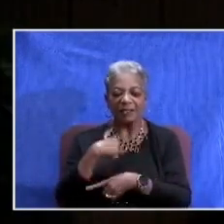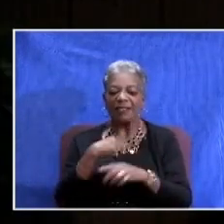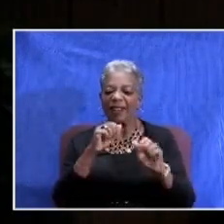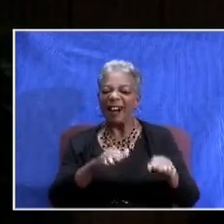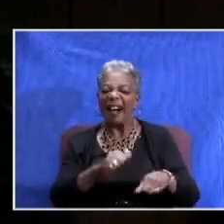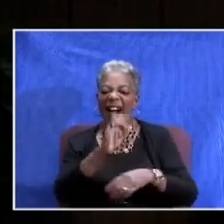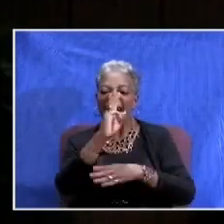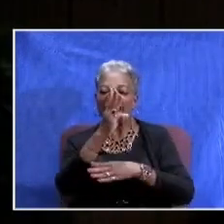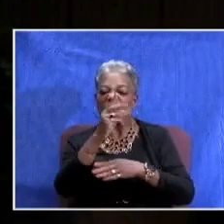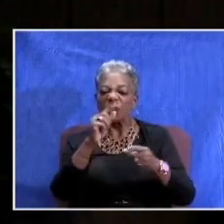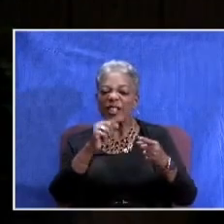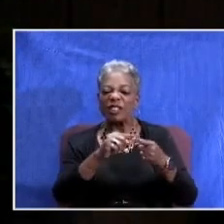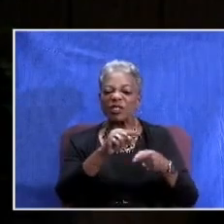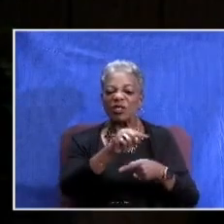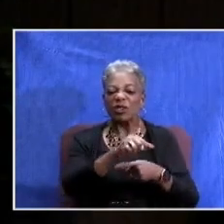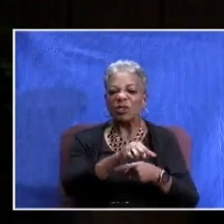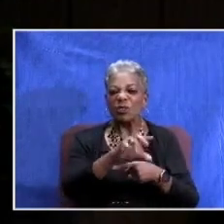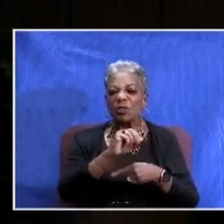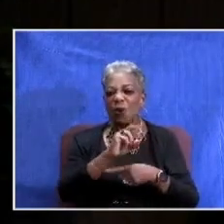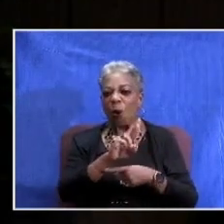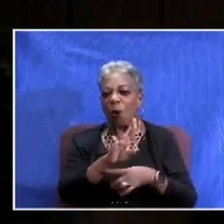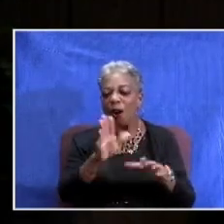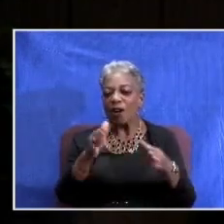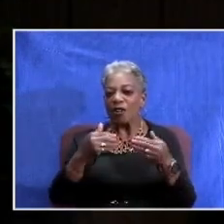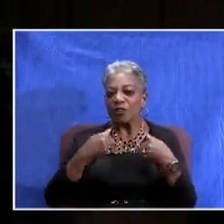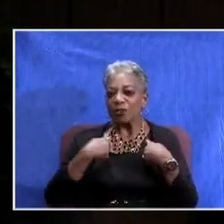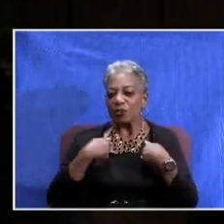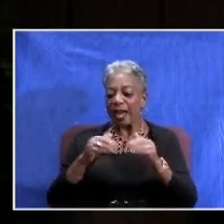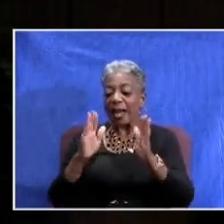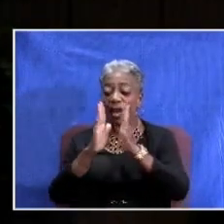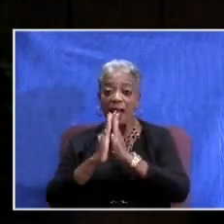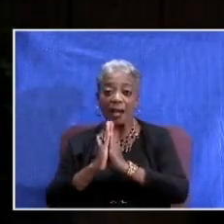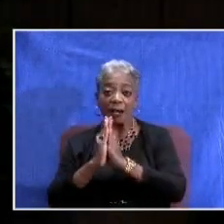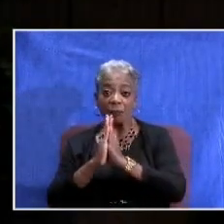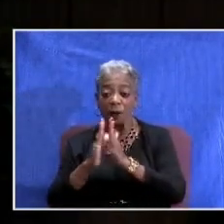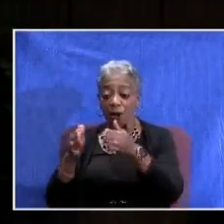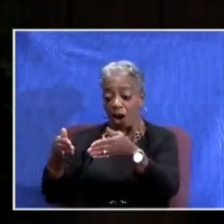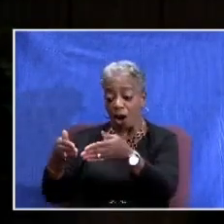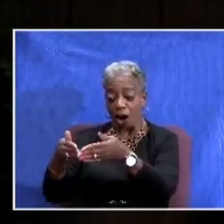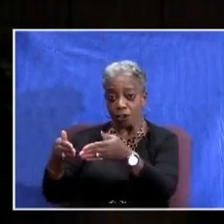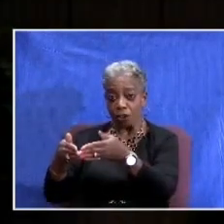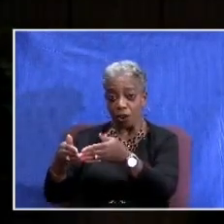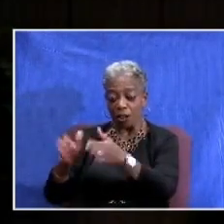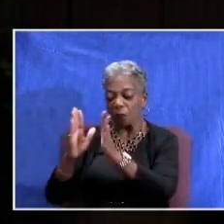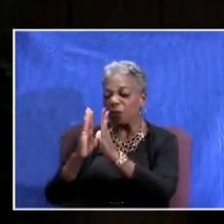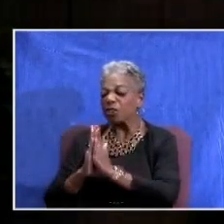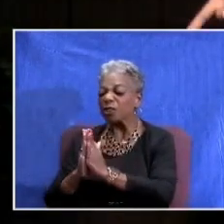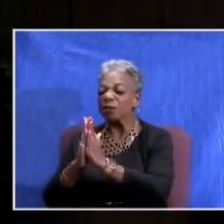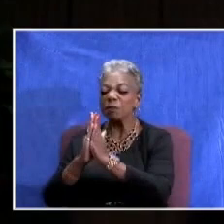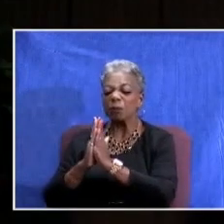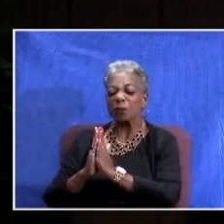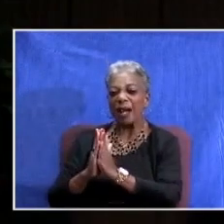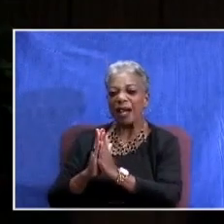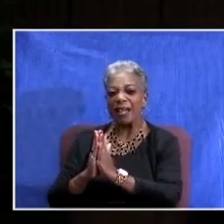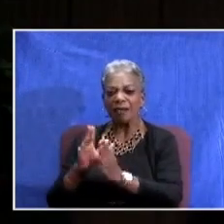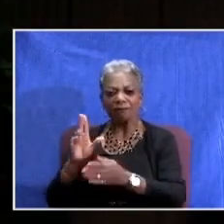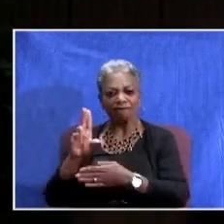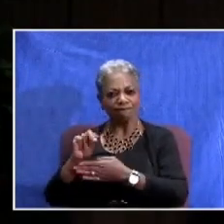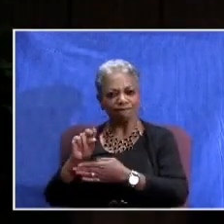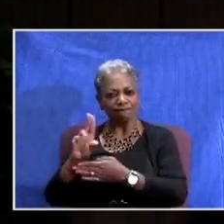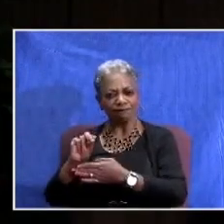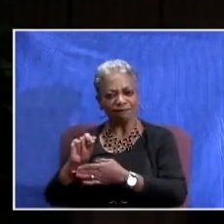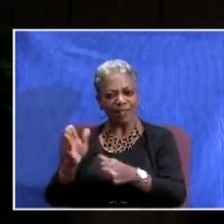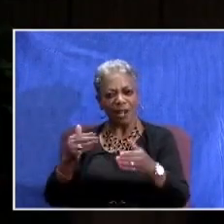go down to West Louisville and just have prayer time on the corners. I said, please. We got churches on every